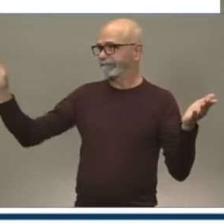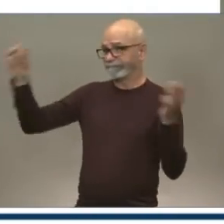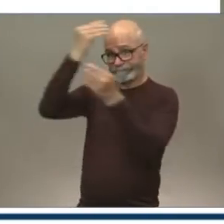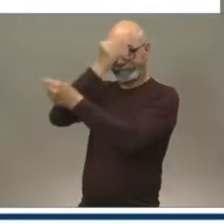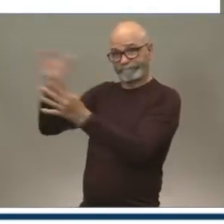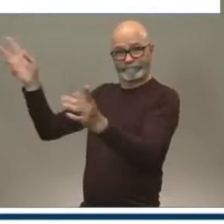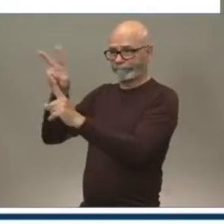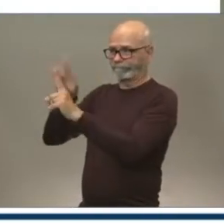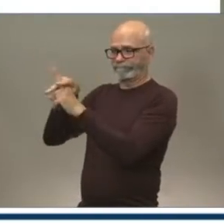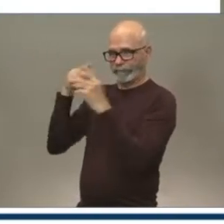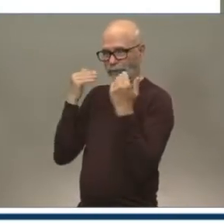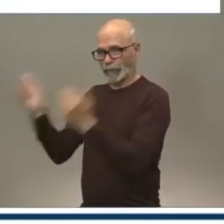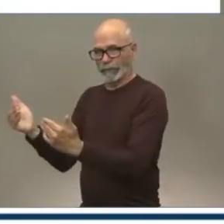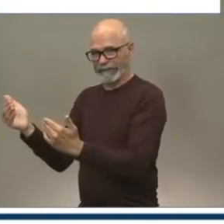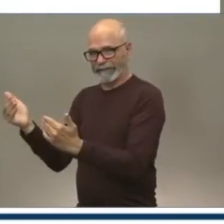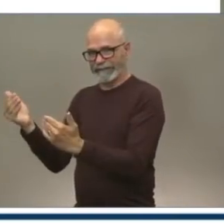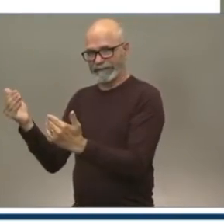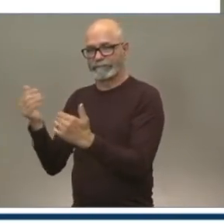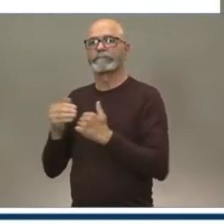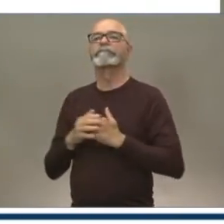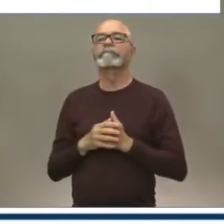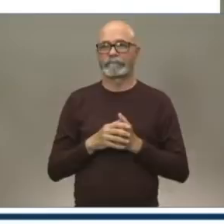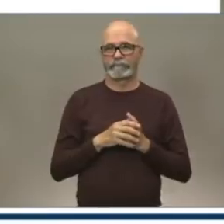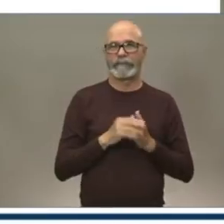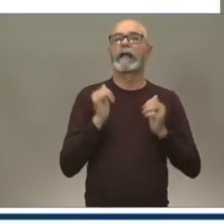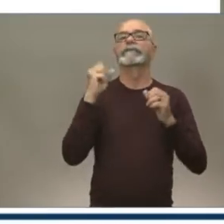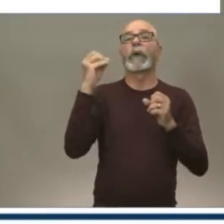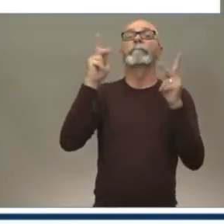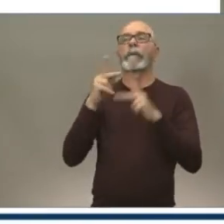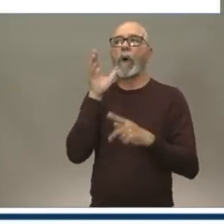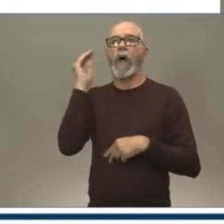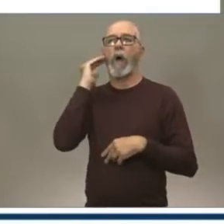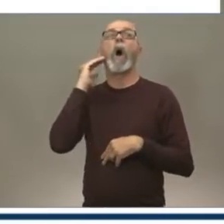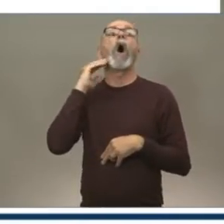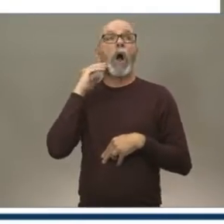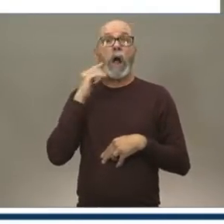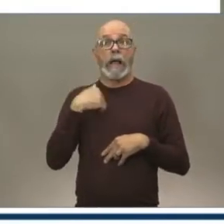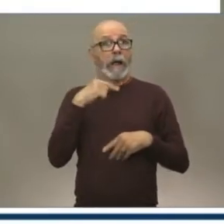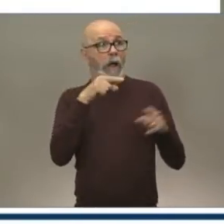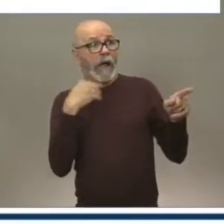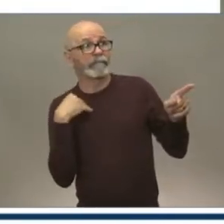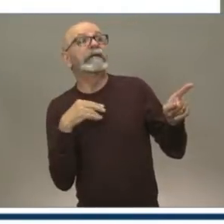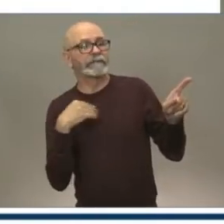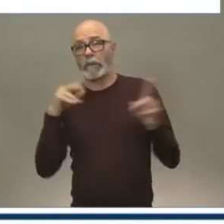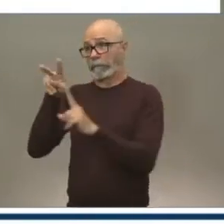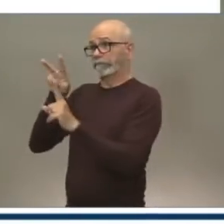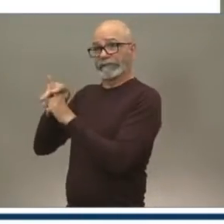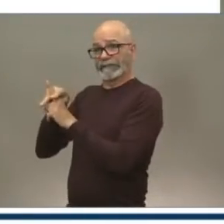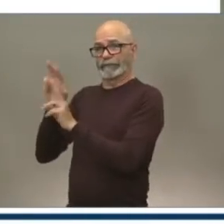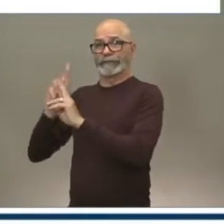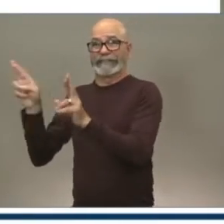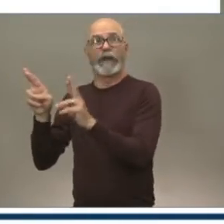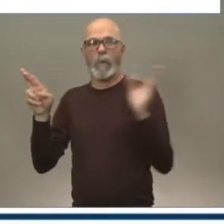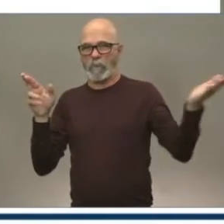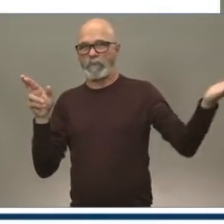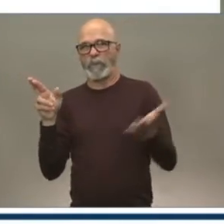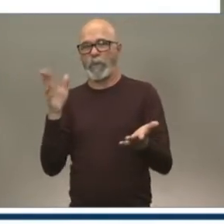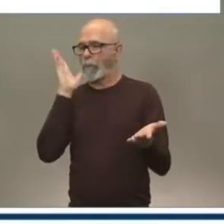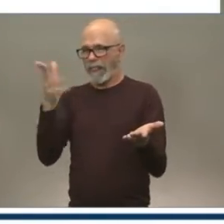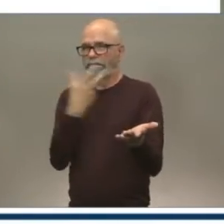Nova Scotians, that they can rely on our vaccine plan and know that when they book an appointment, there is vaccine waiting to go in their